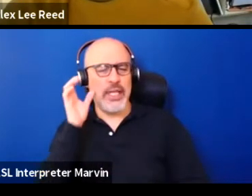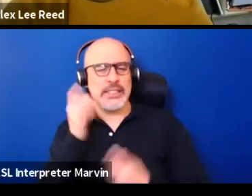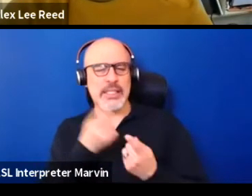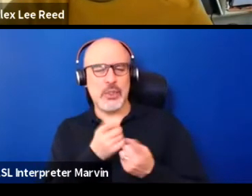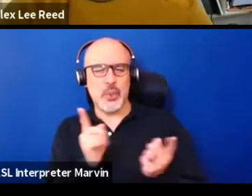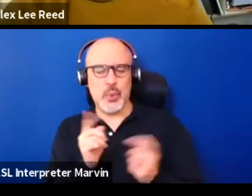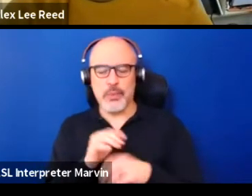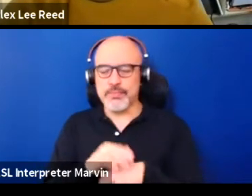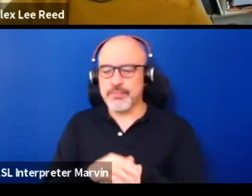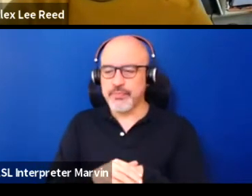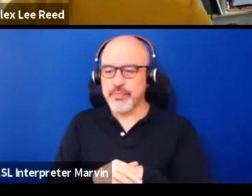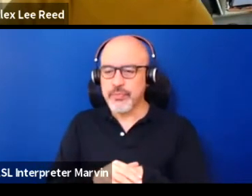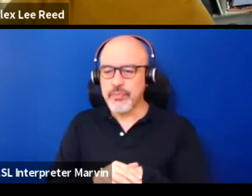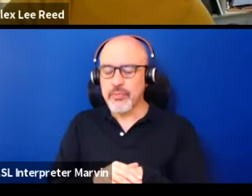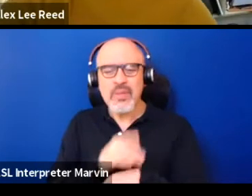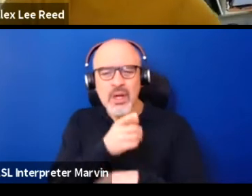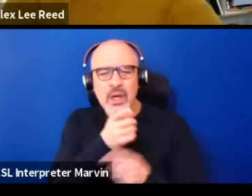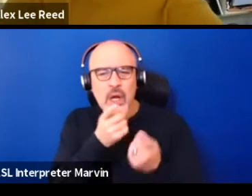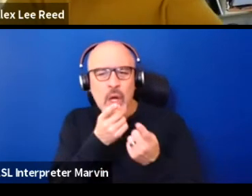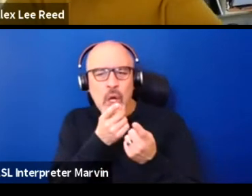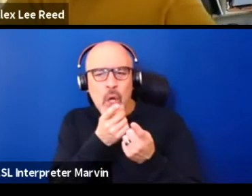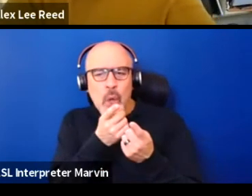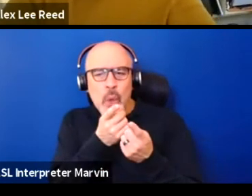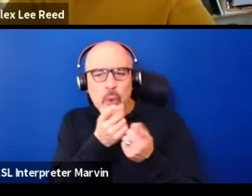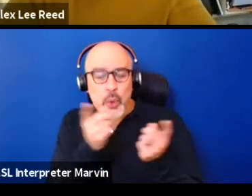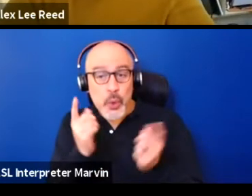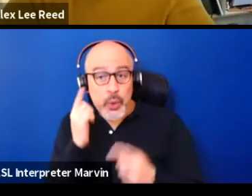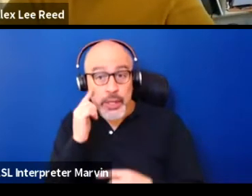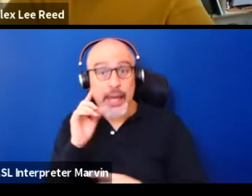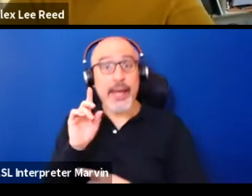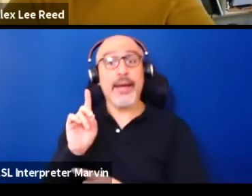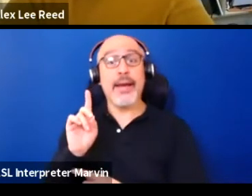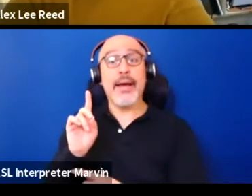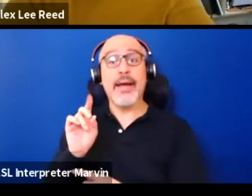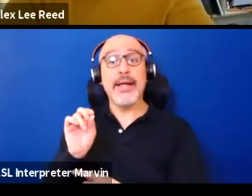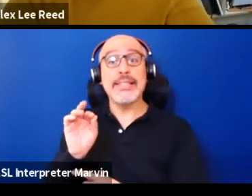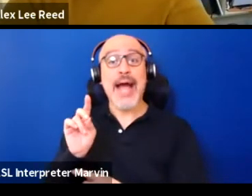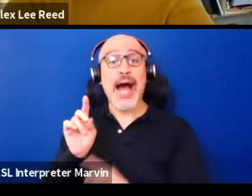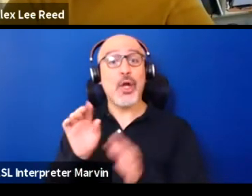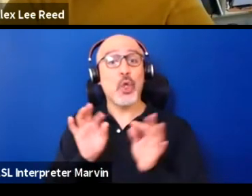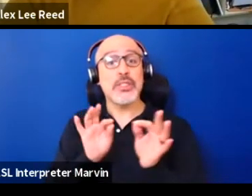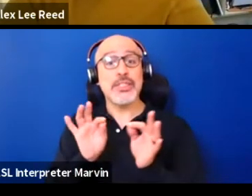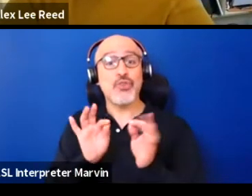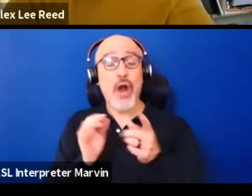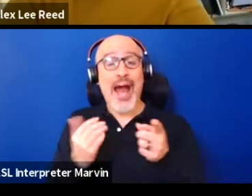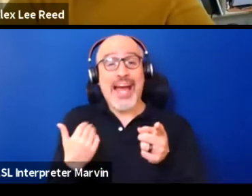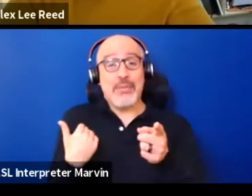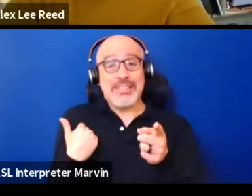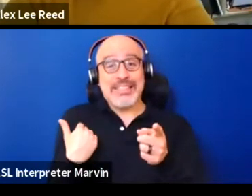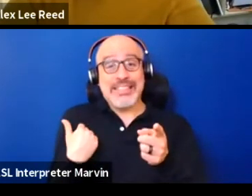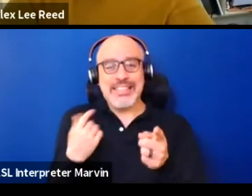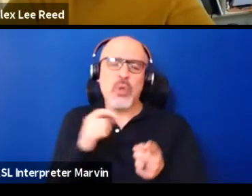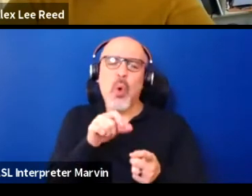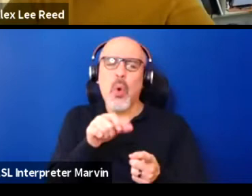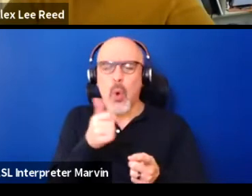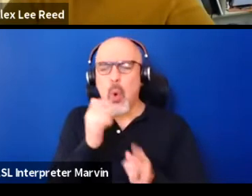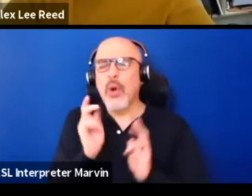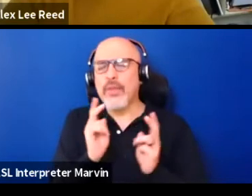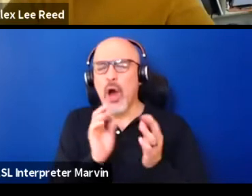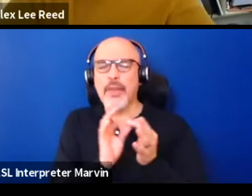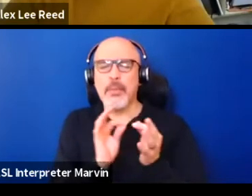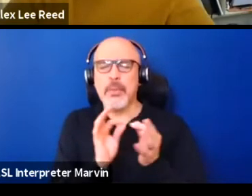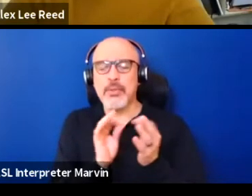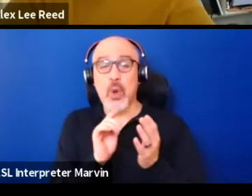think that what Donald was describing, or what others have been describing about what